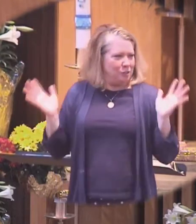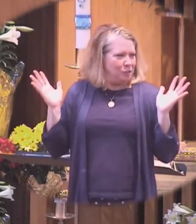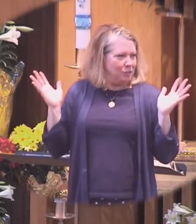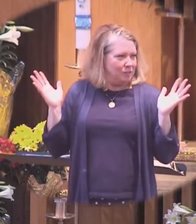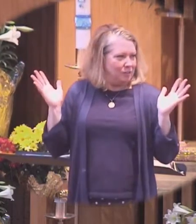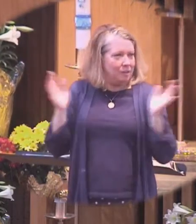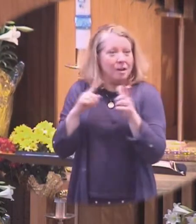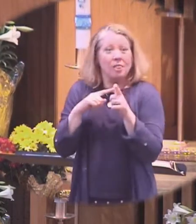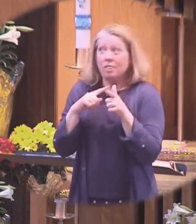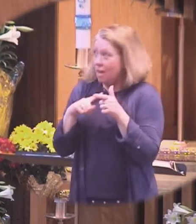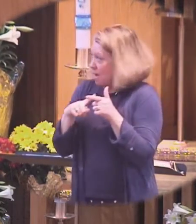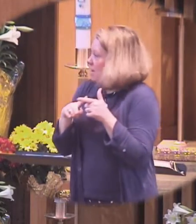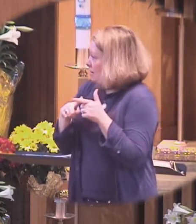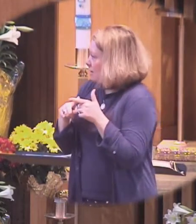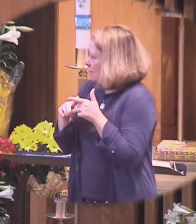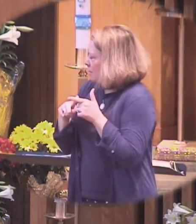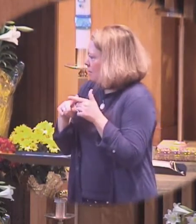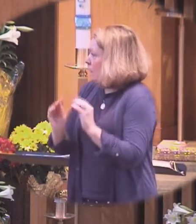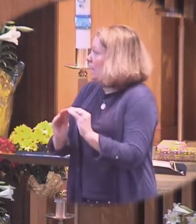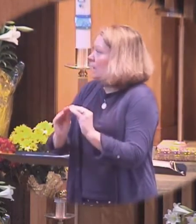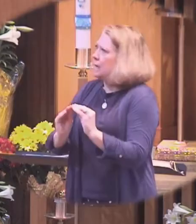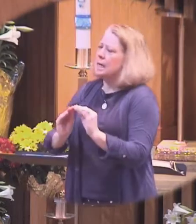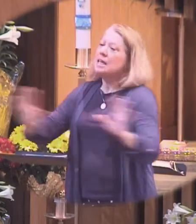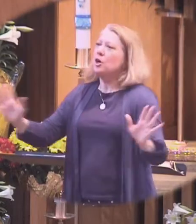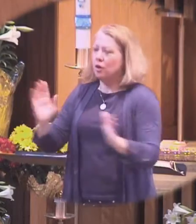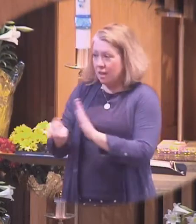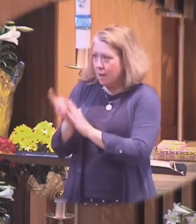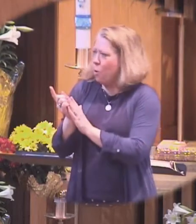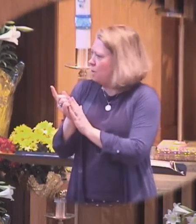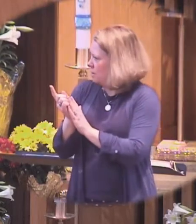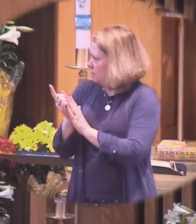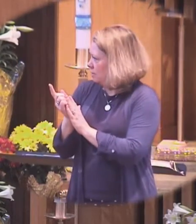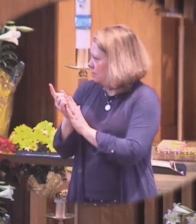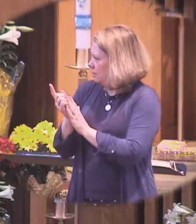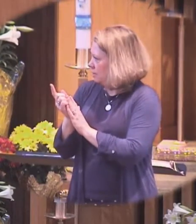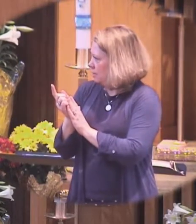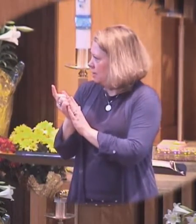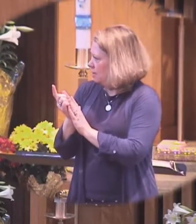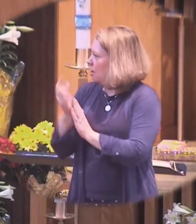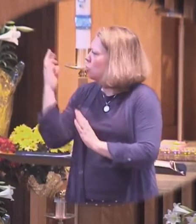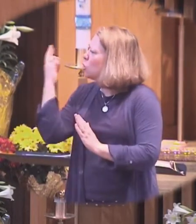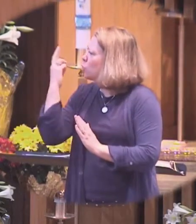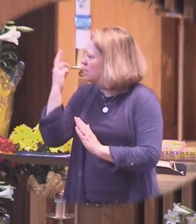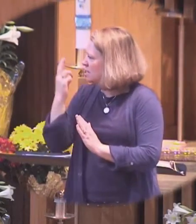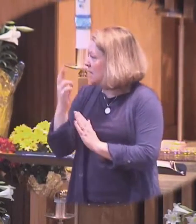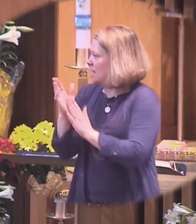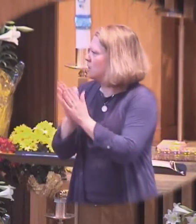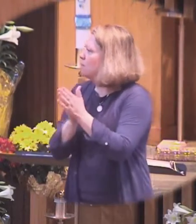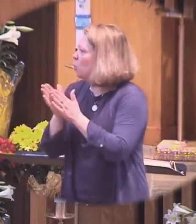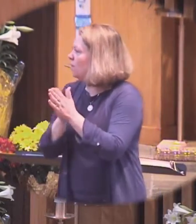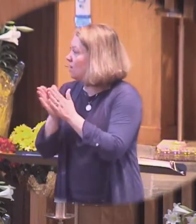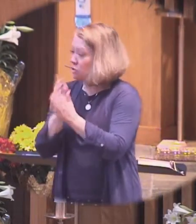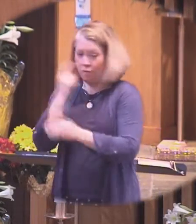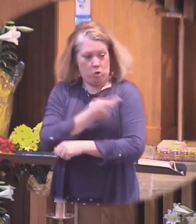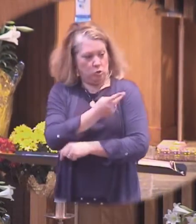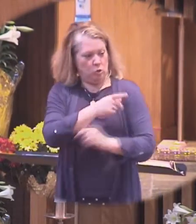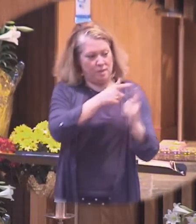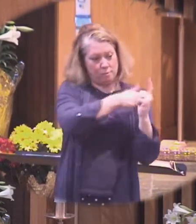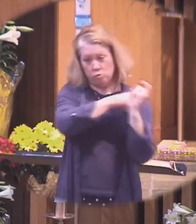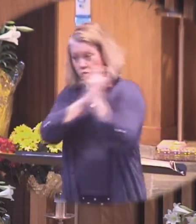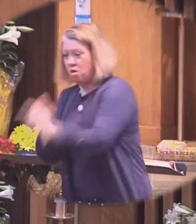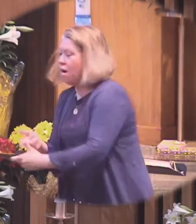then it becomes very clear in this moment what the motivation was for those two disciples to run to that